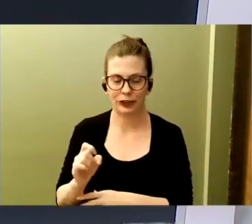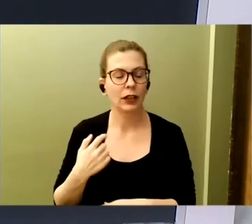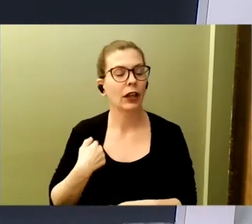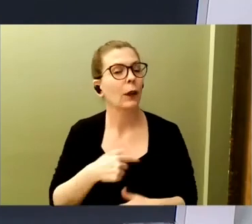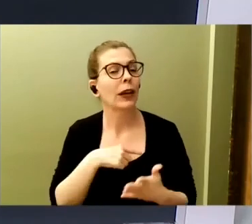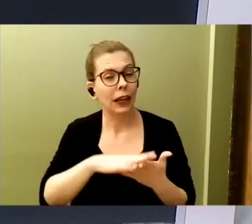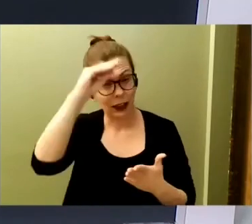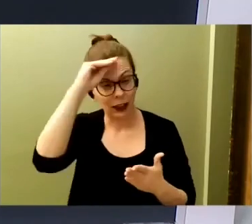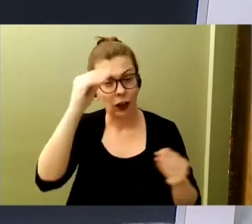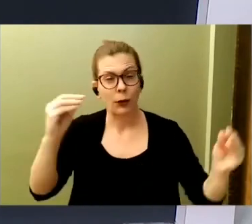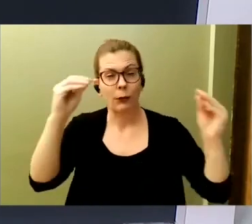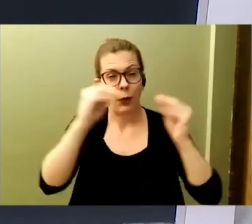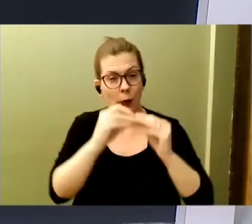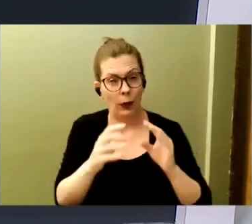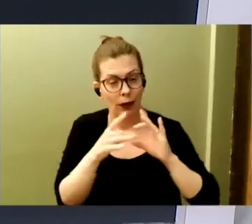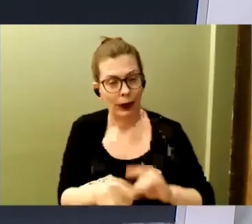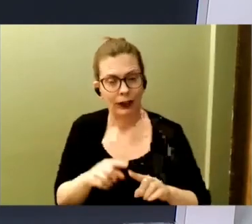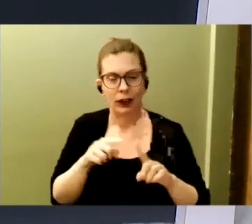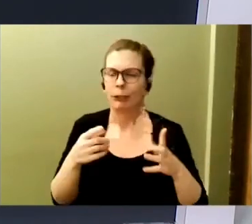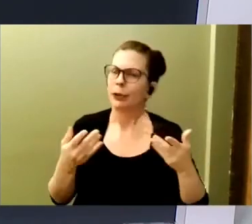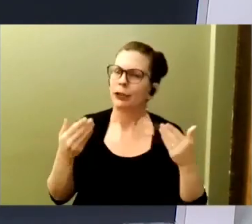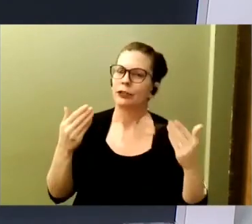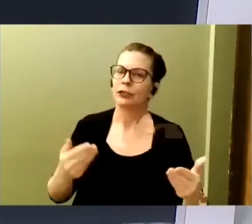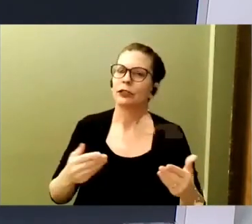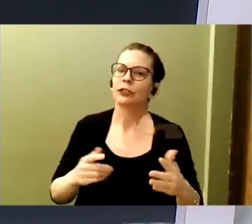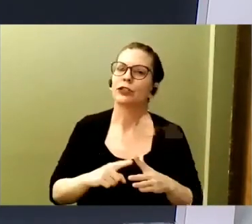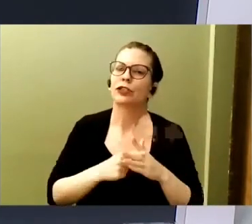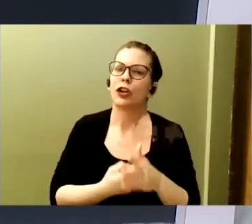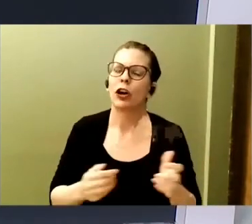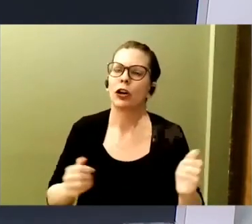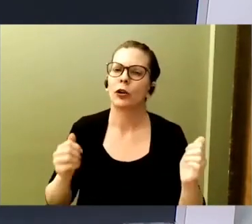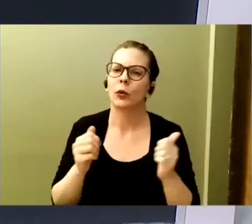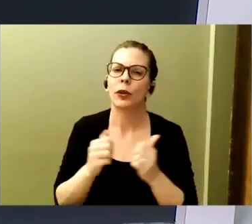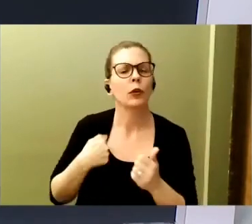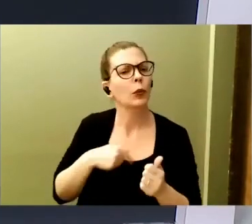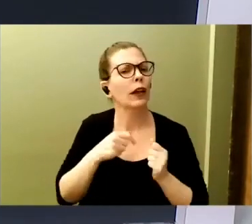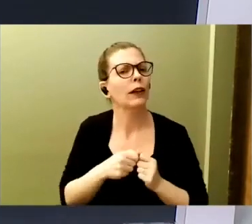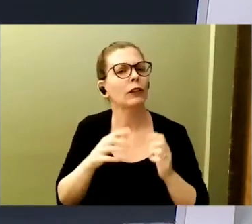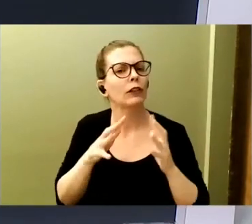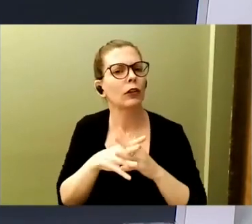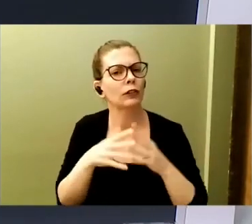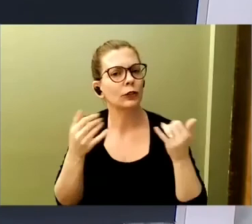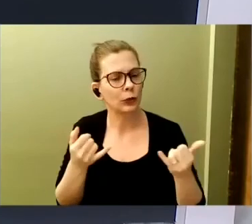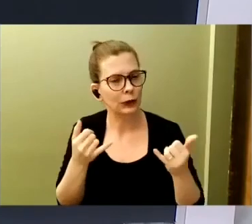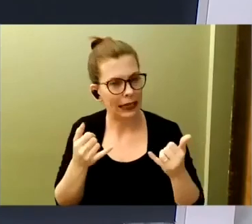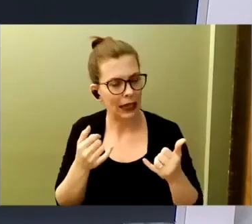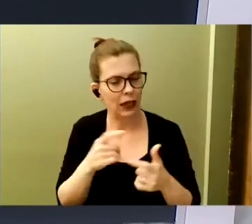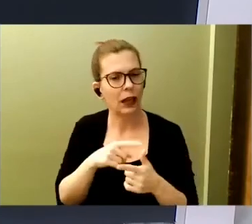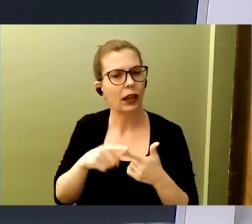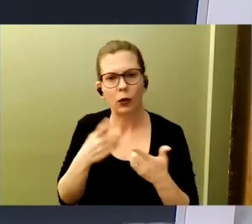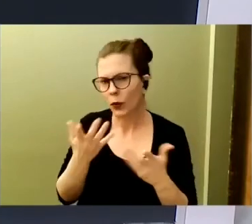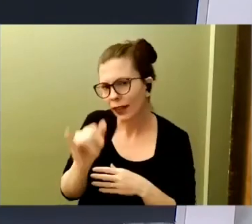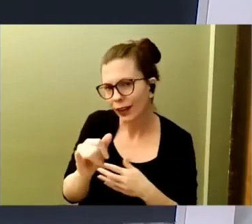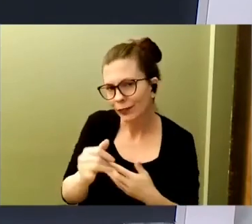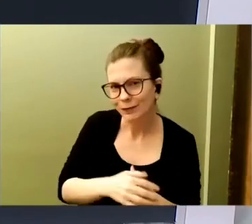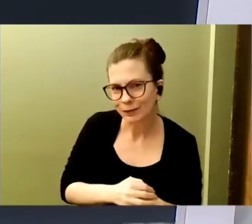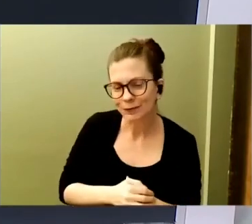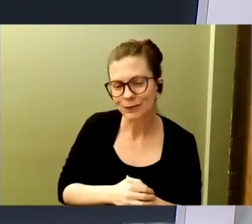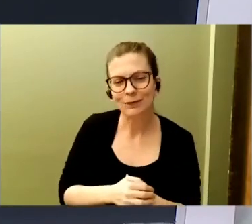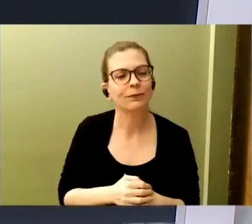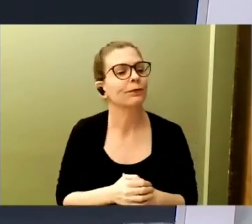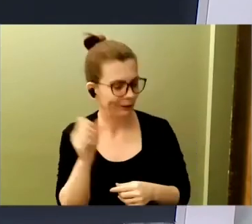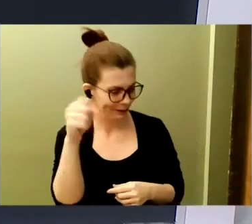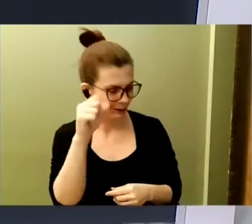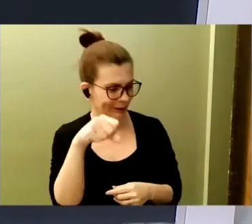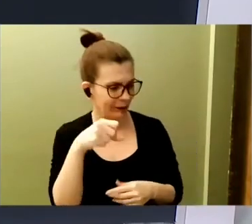but let's start with what did we launch today, and what is it? So this morning we talked